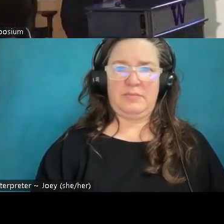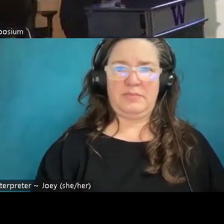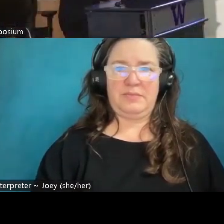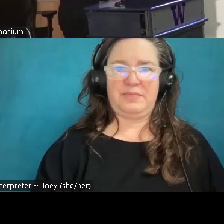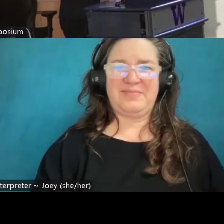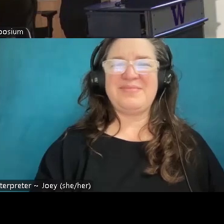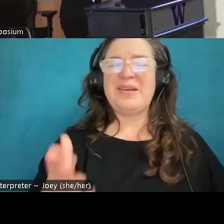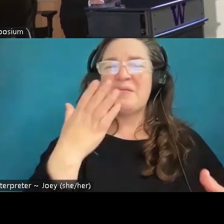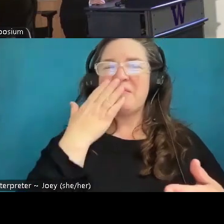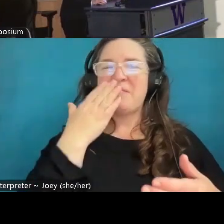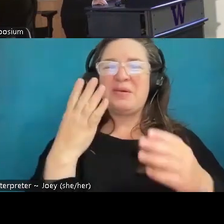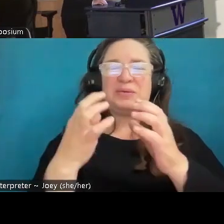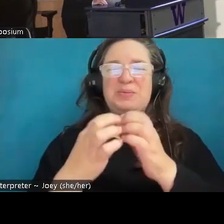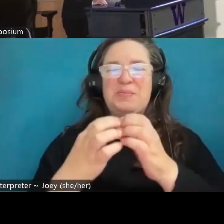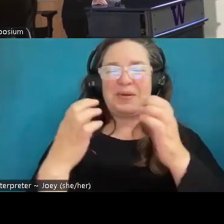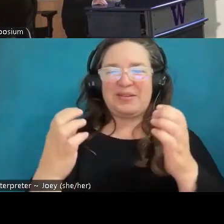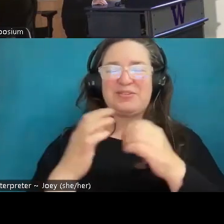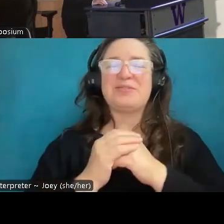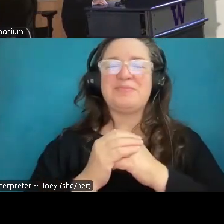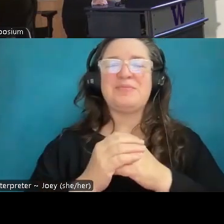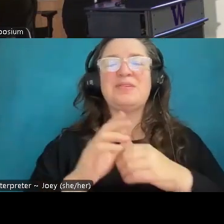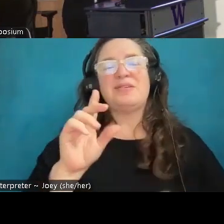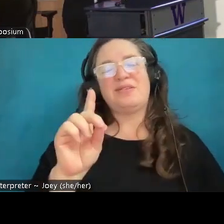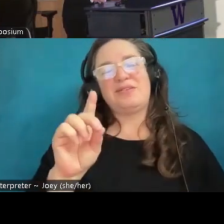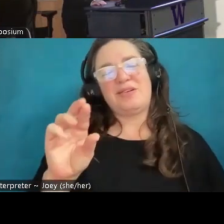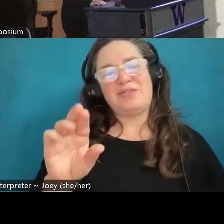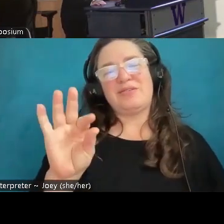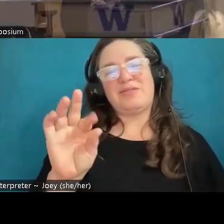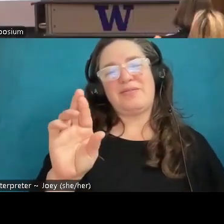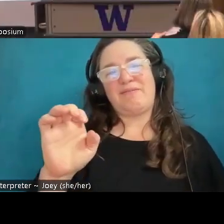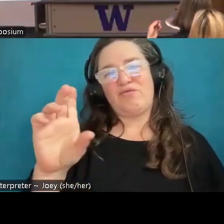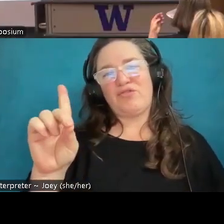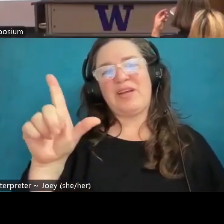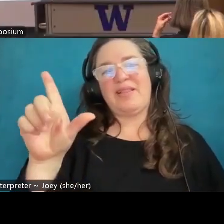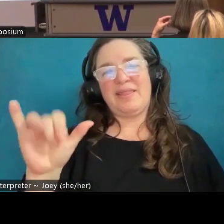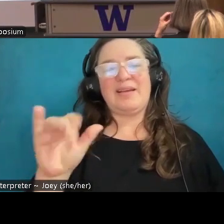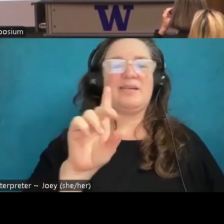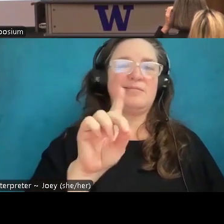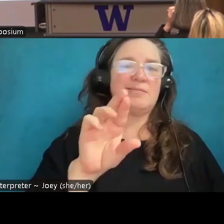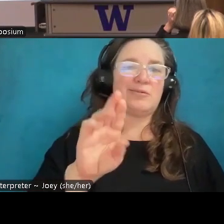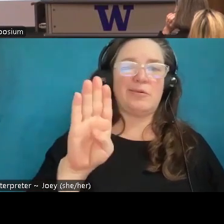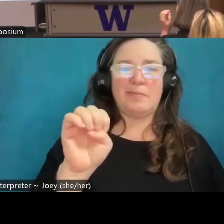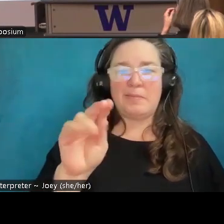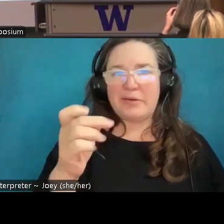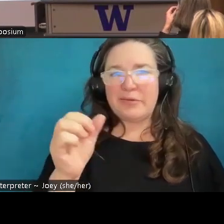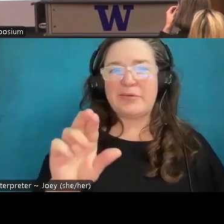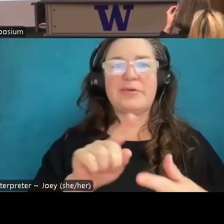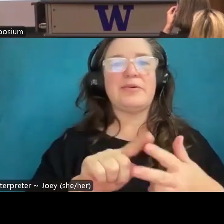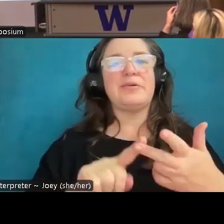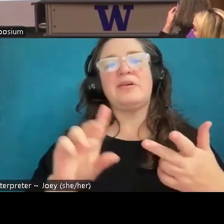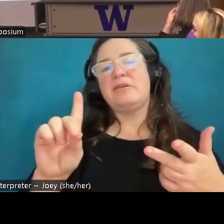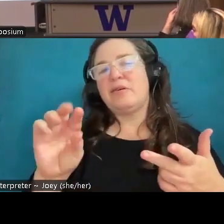Thank you so much to Dr. Friedley, Dr. Bender, Dr. Chopra for this opportunity to speak with you all.